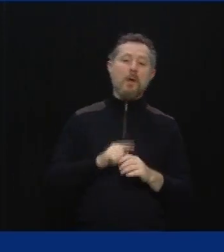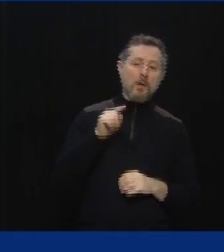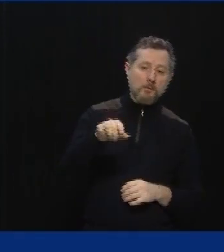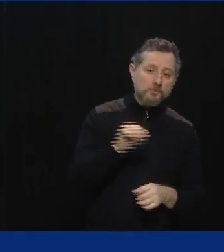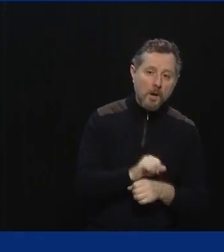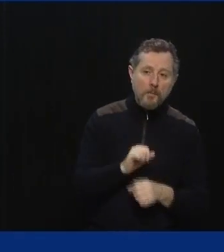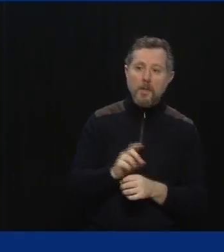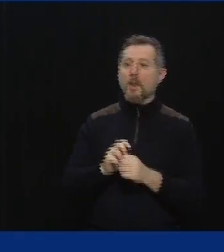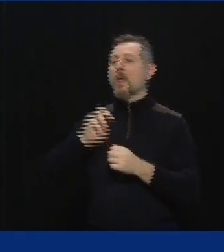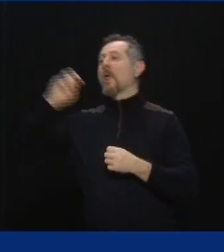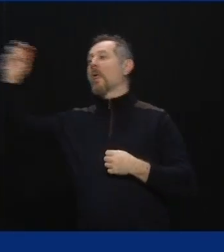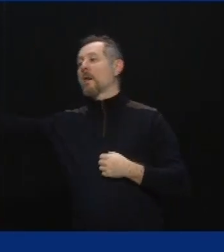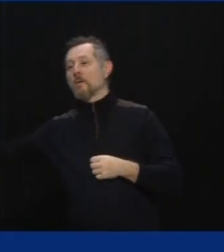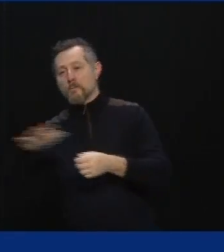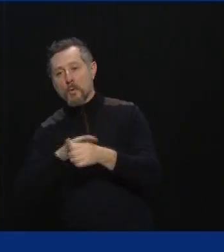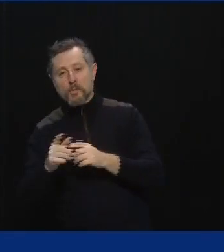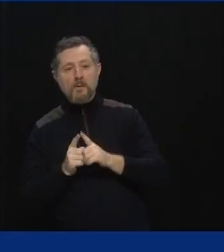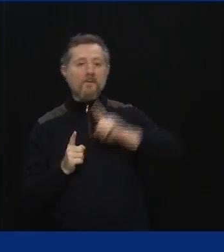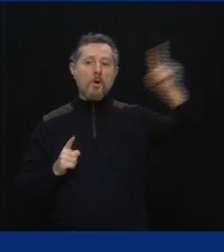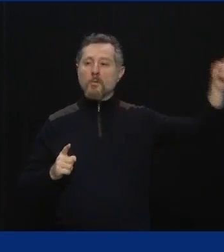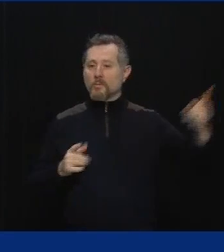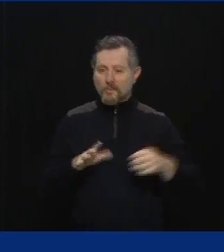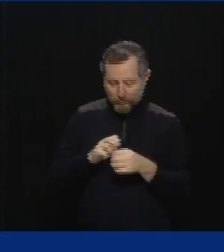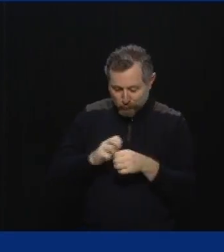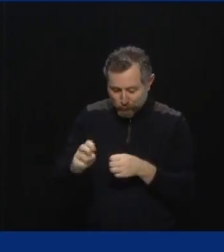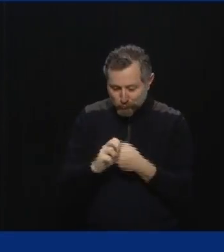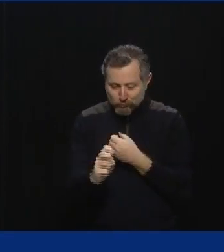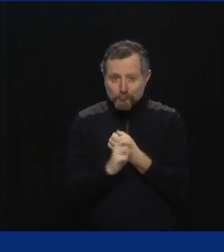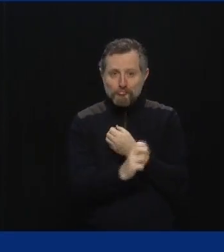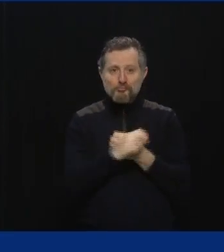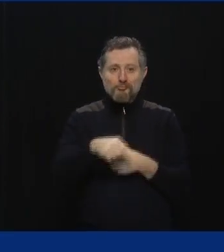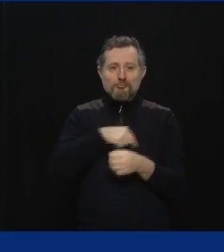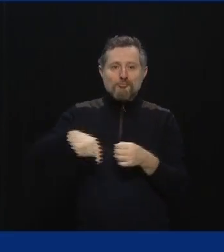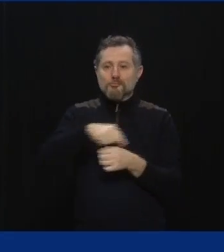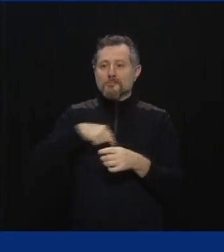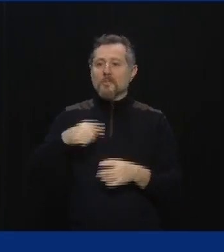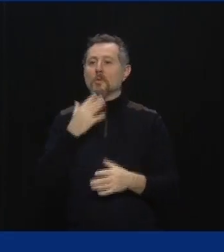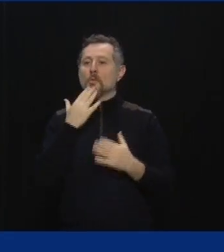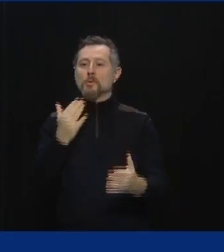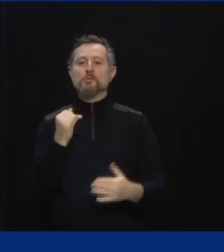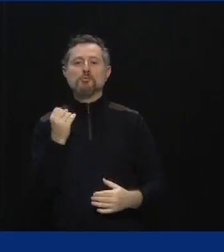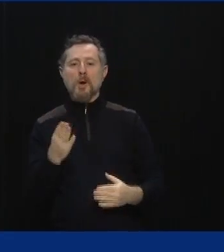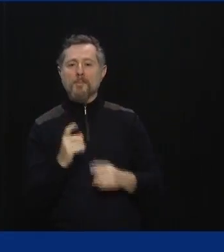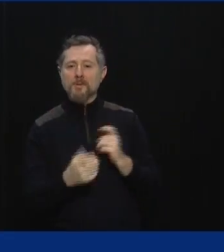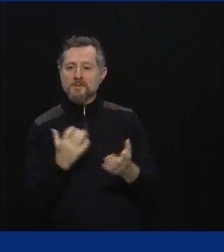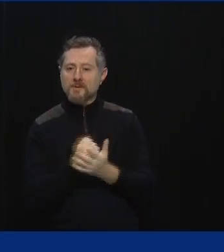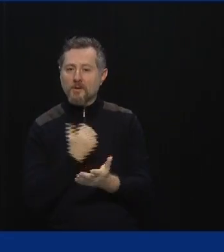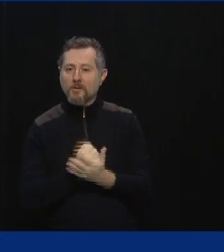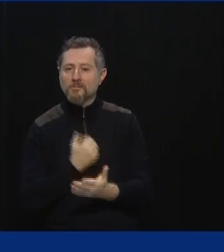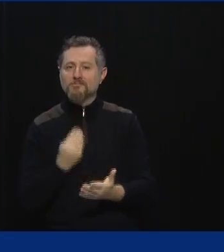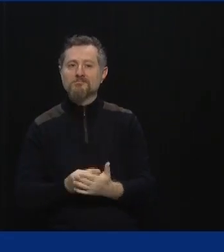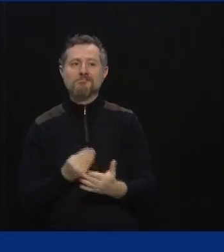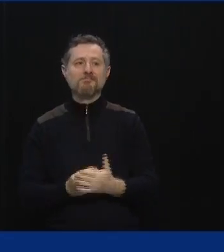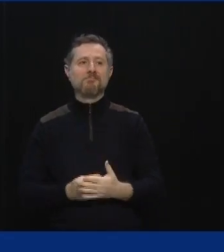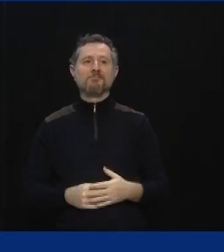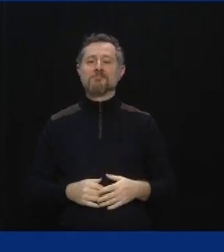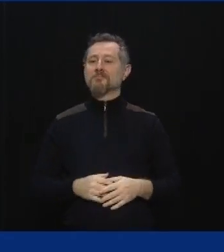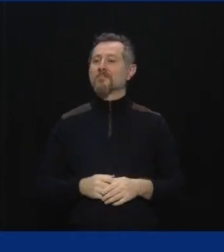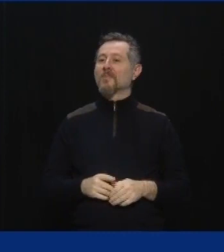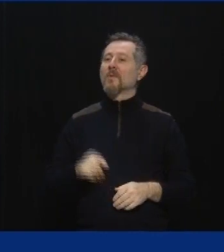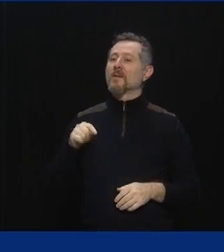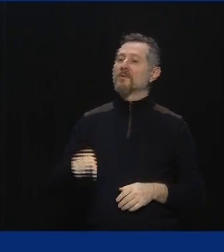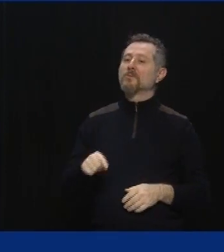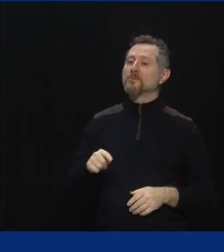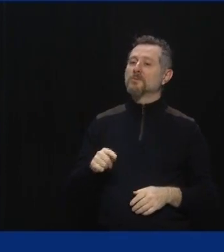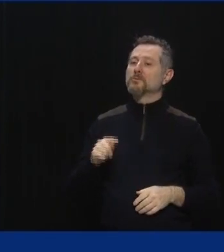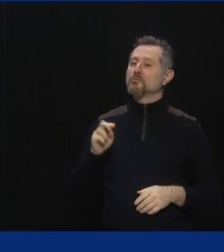job and good job at that, as Gary LaBarber spoke of. So this terminal